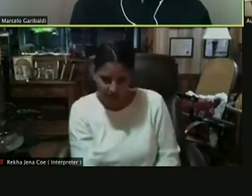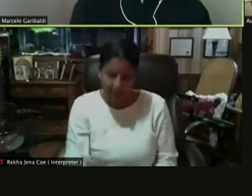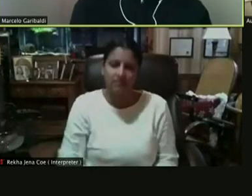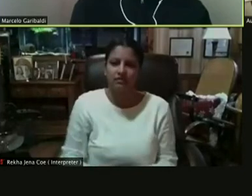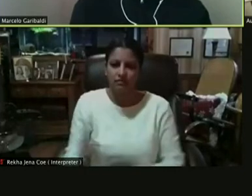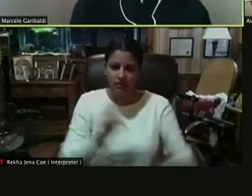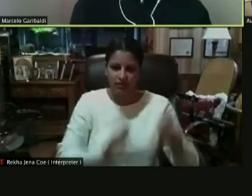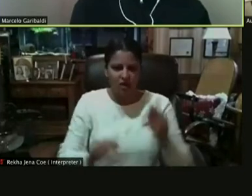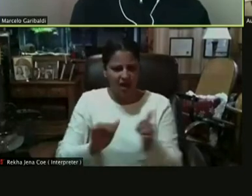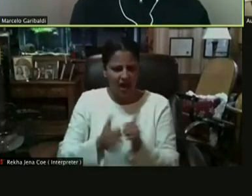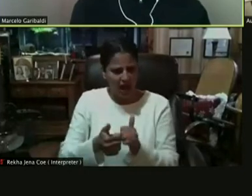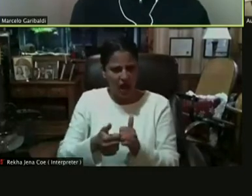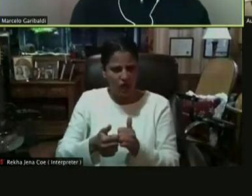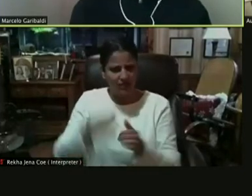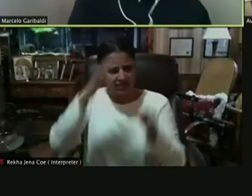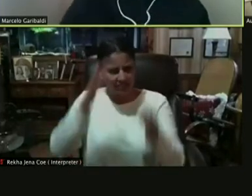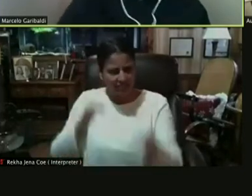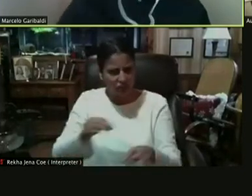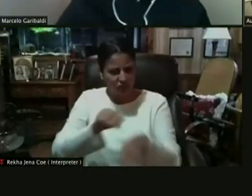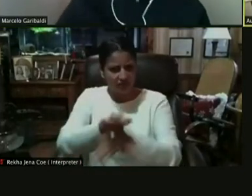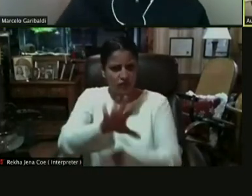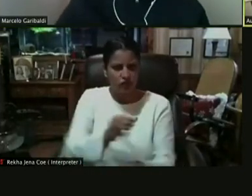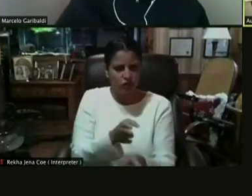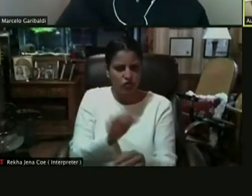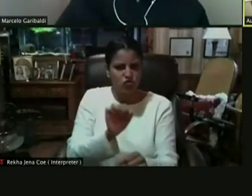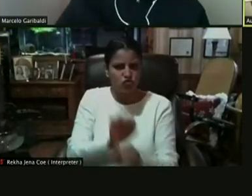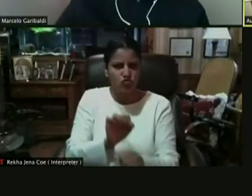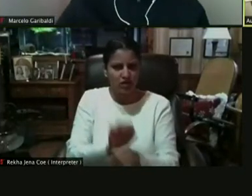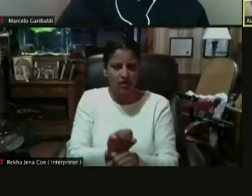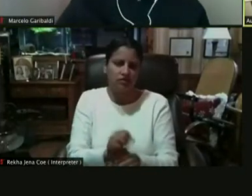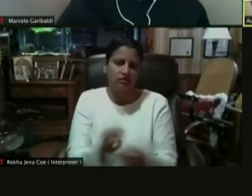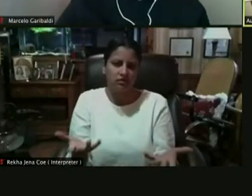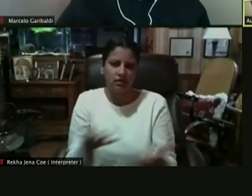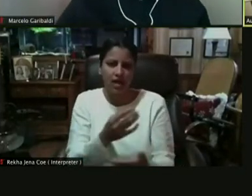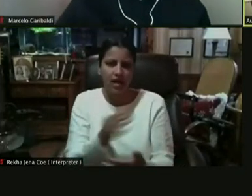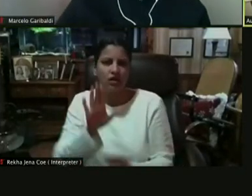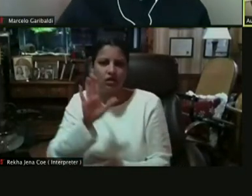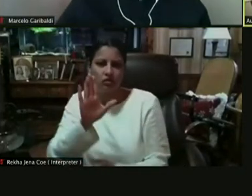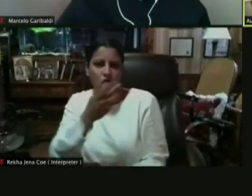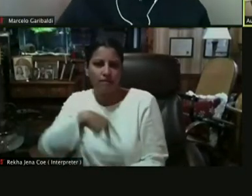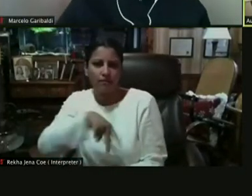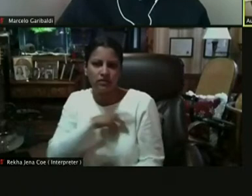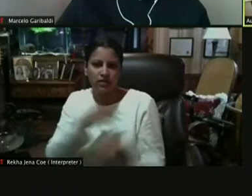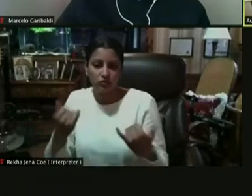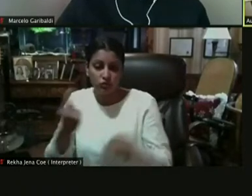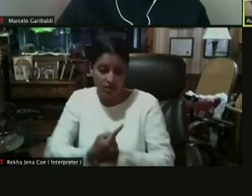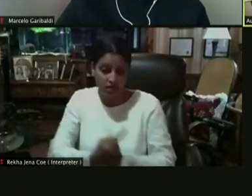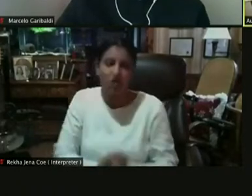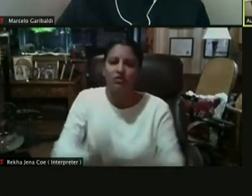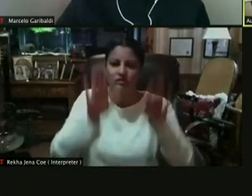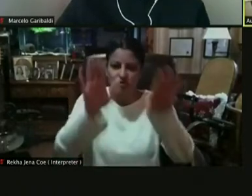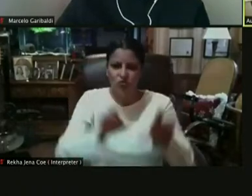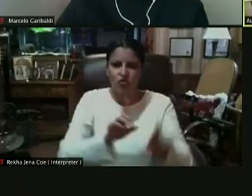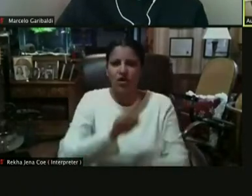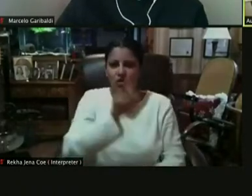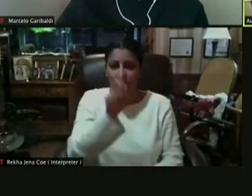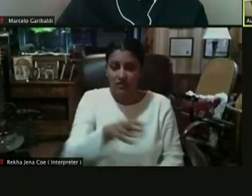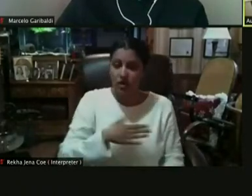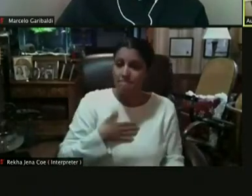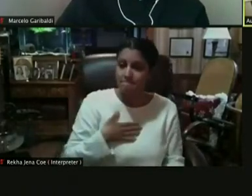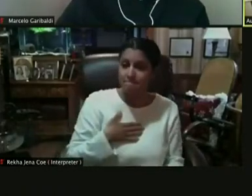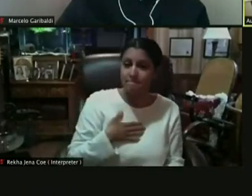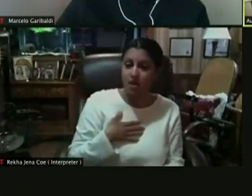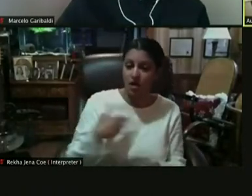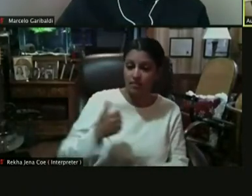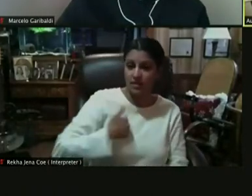your career and the person you are today? Well, that's a great one. So my experience in the military, I just came from a long